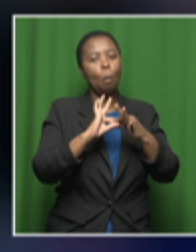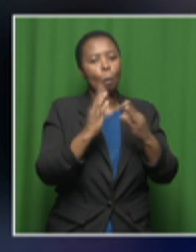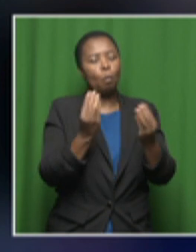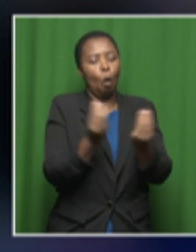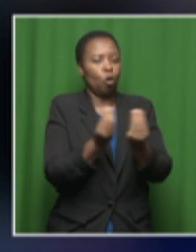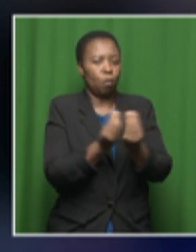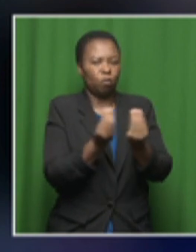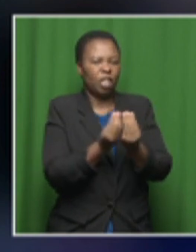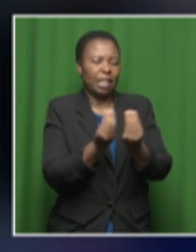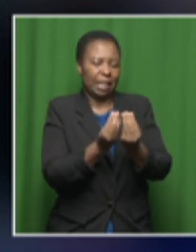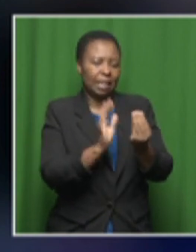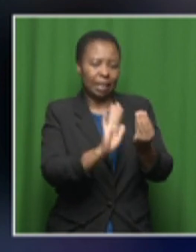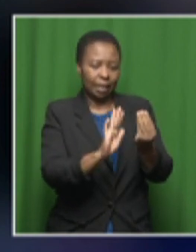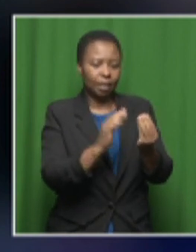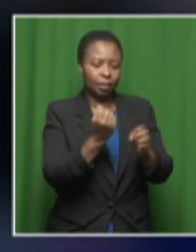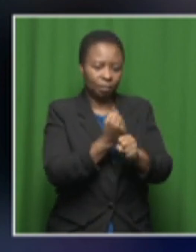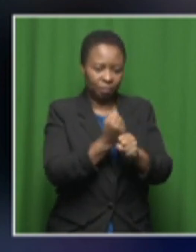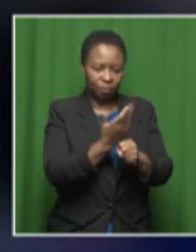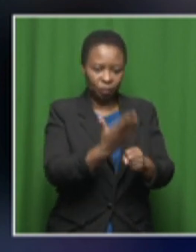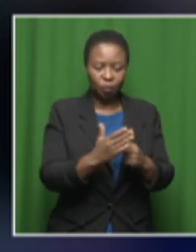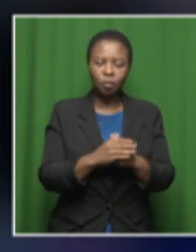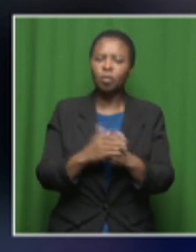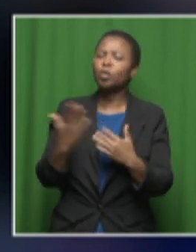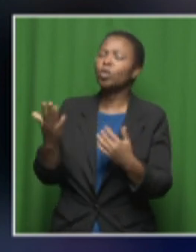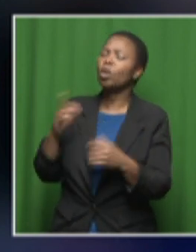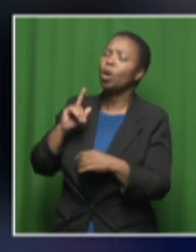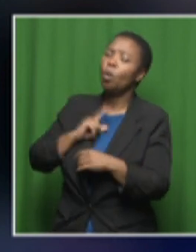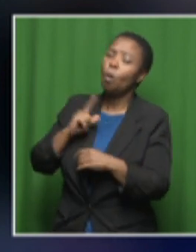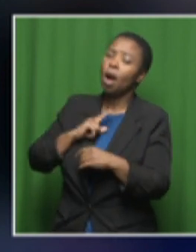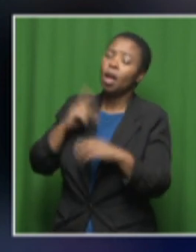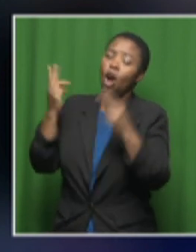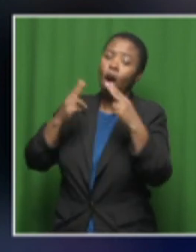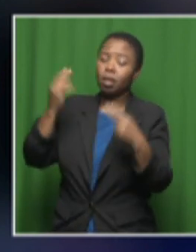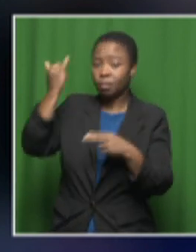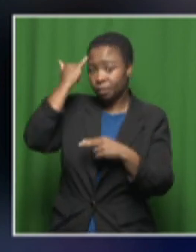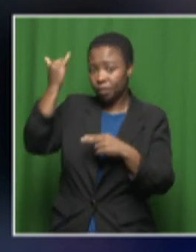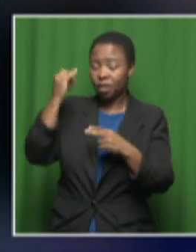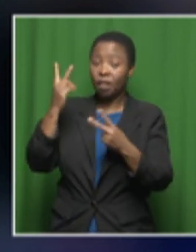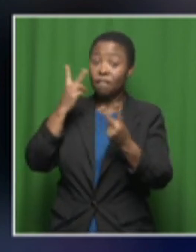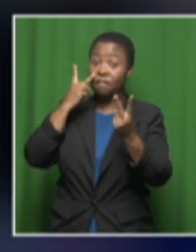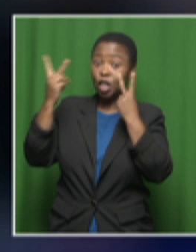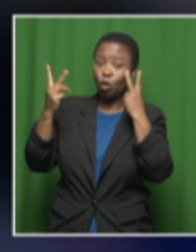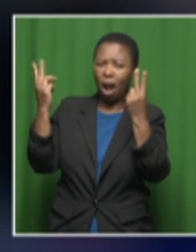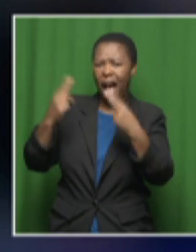And why did you decide to make art in the first place? I mean, what drew you to visual arts?